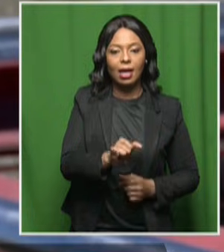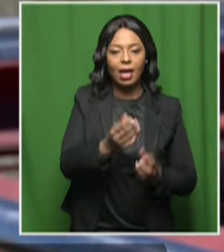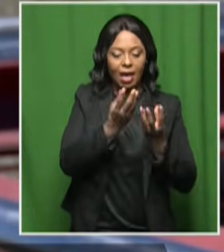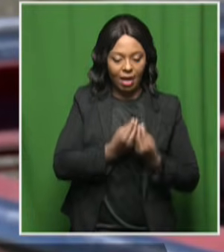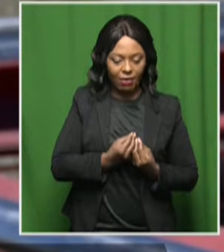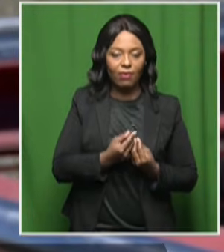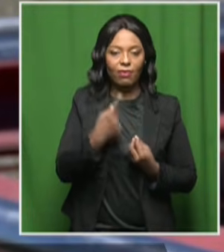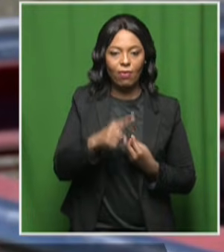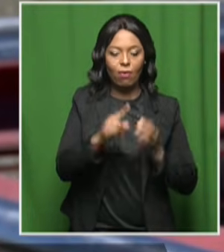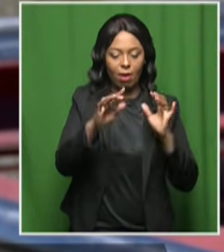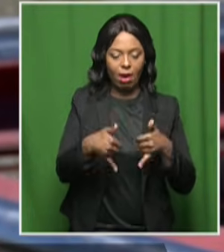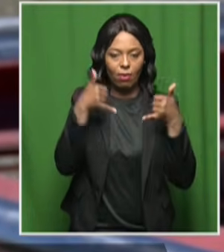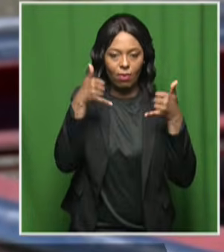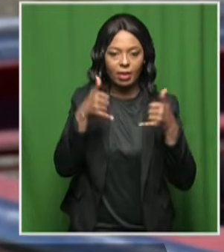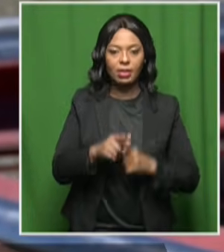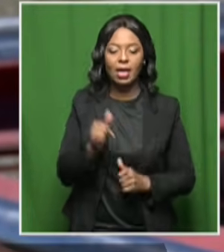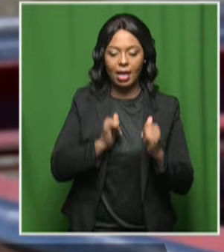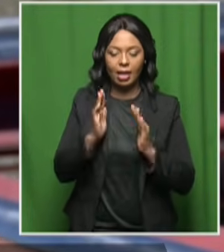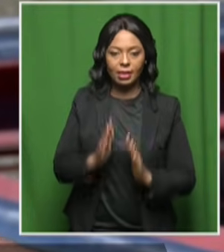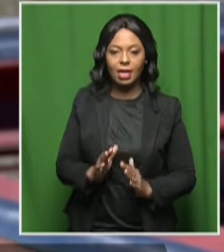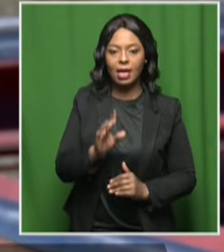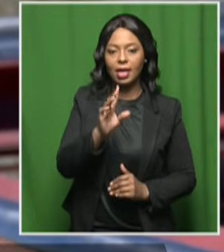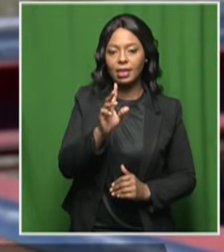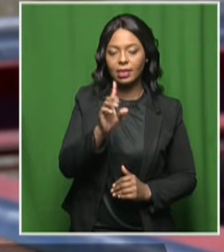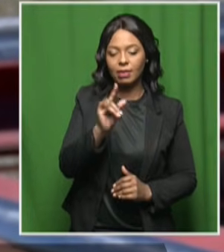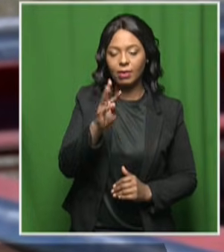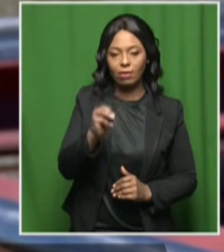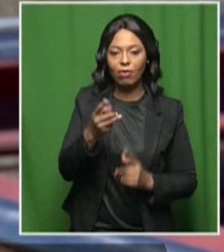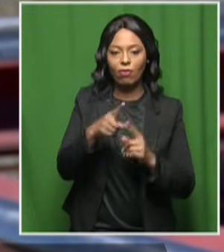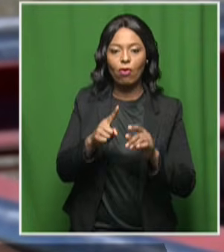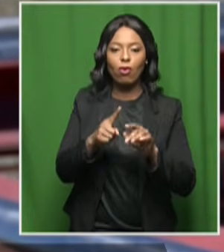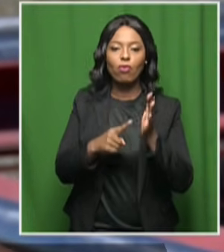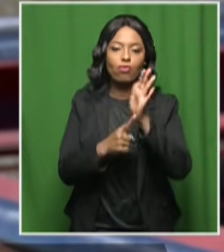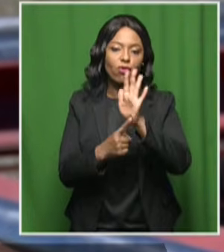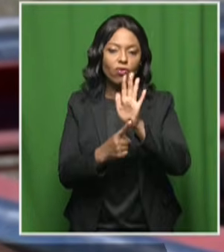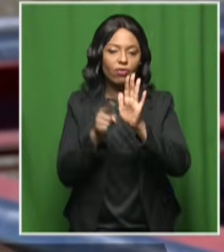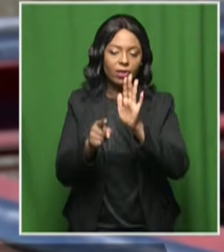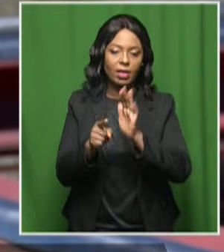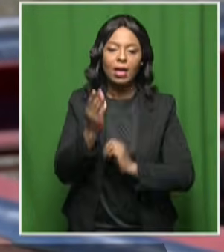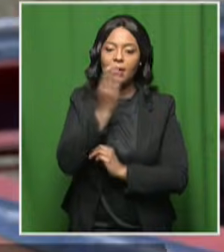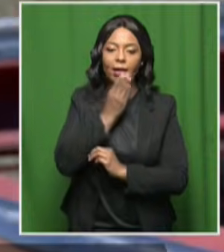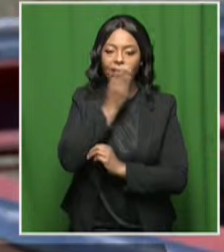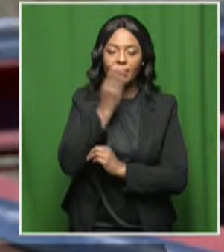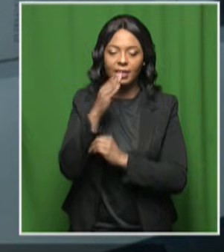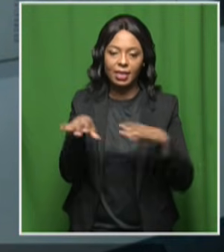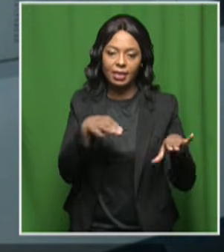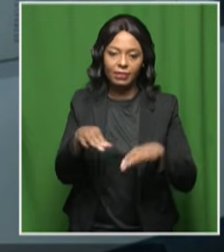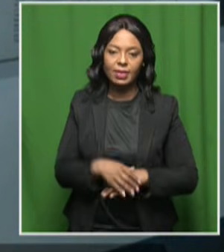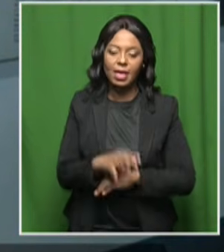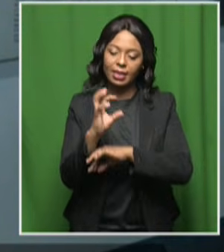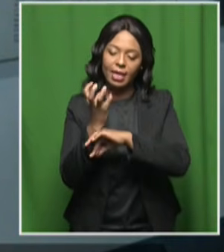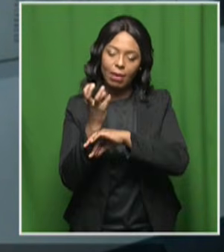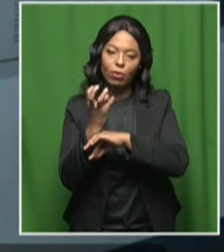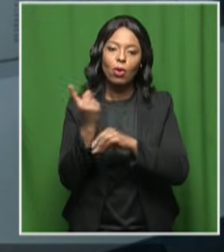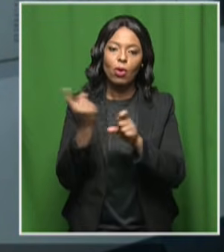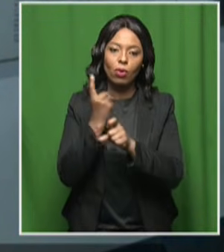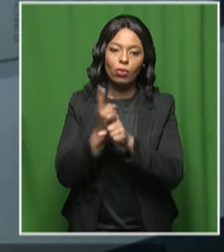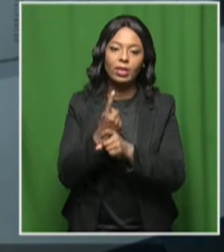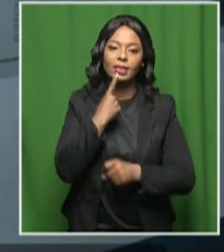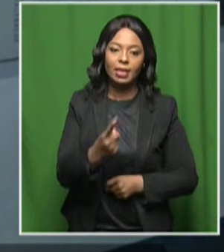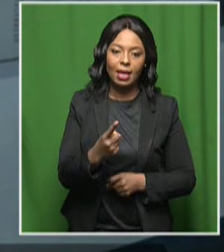many years ago, Audrey Hepburn, had it on for the movie Breakfast at Tiffany. What I love about the diamond, whenever they talk about it, they have to mention the big